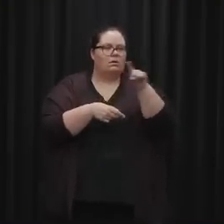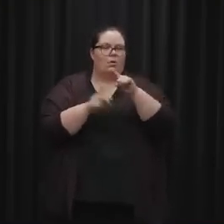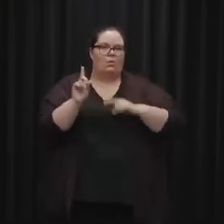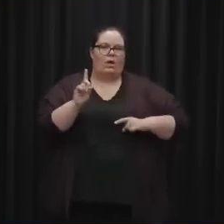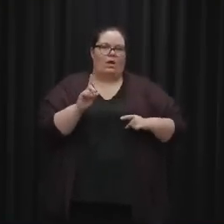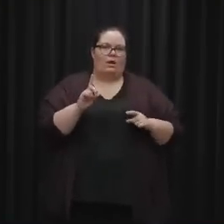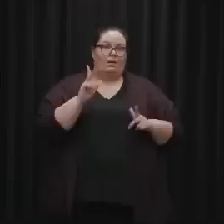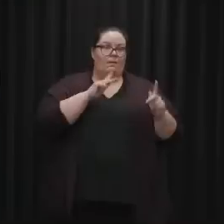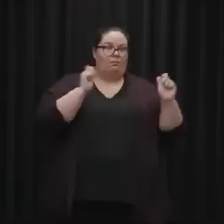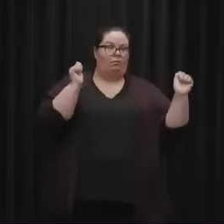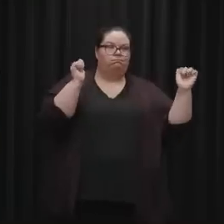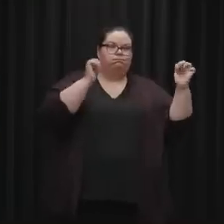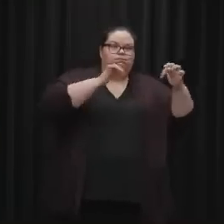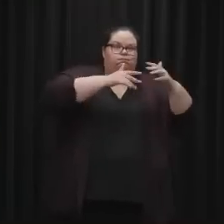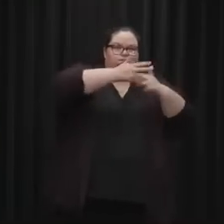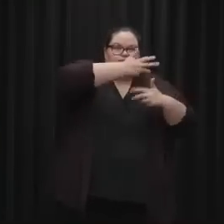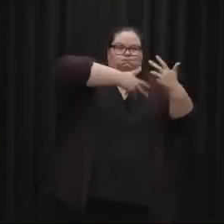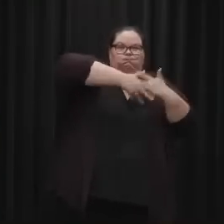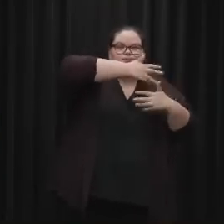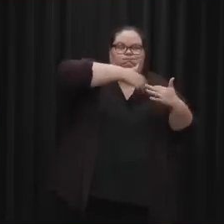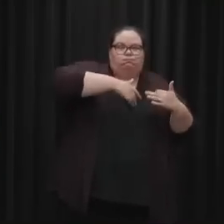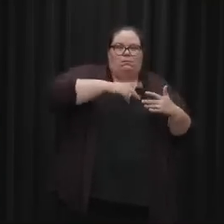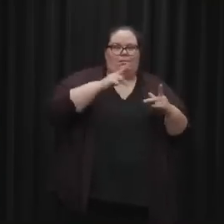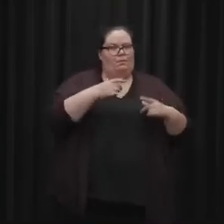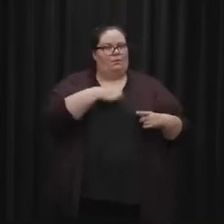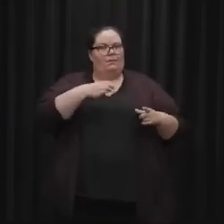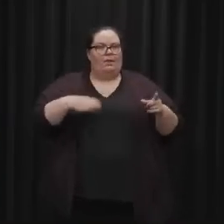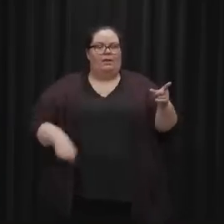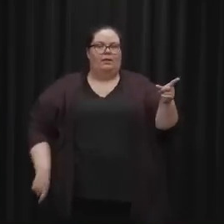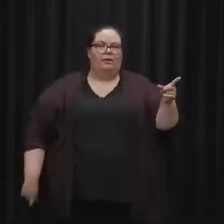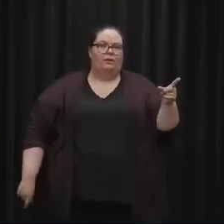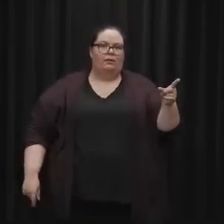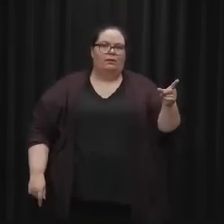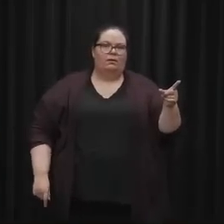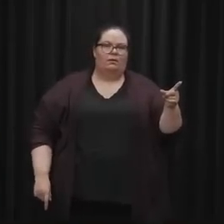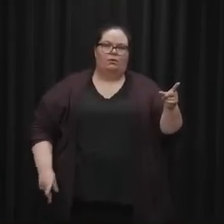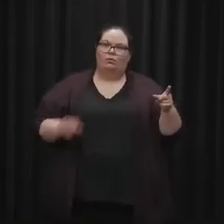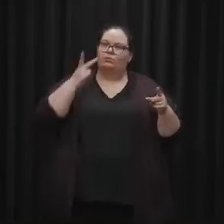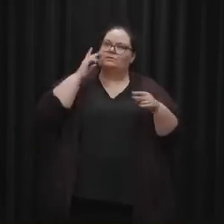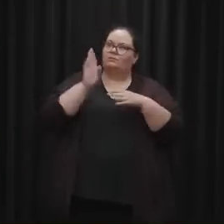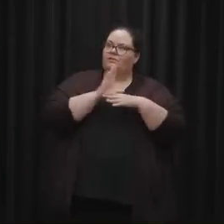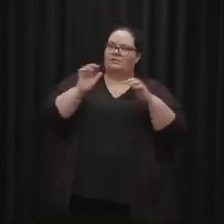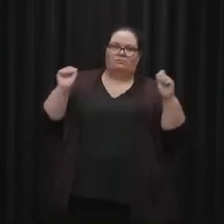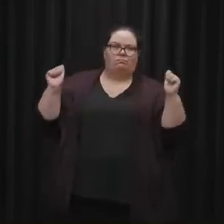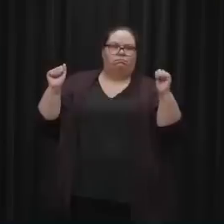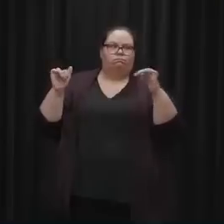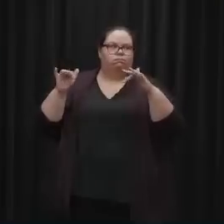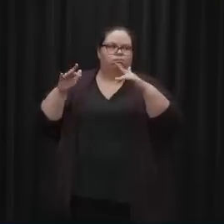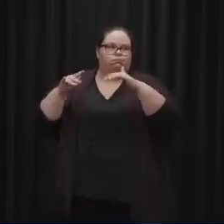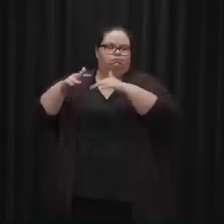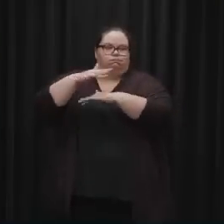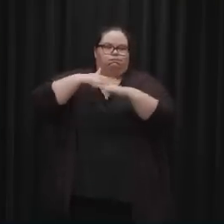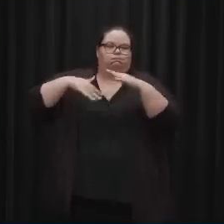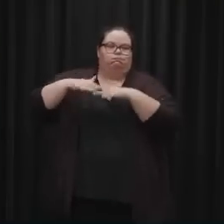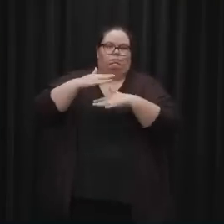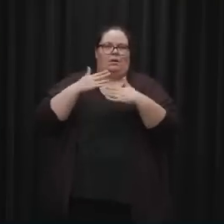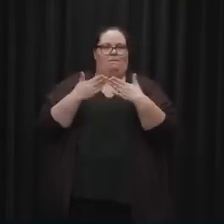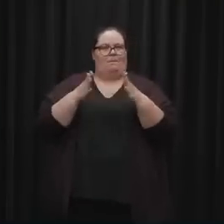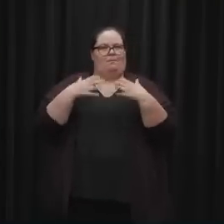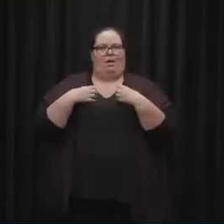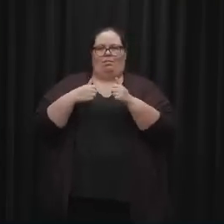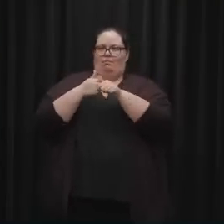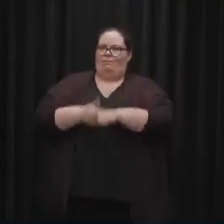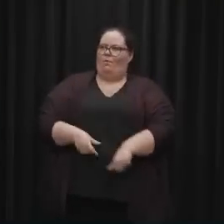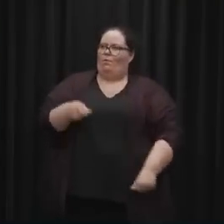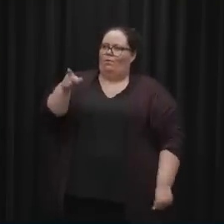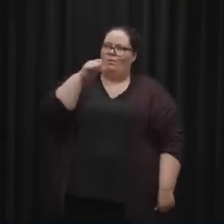let's say, complaints come in that are identifying gatherings that are exceeding any of the public health rules in terms